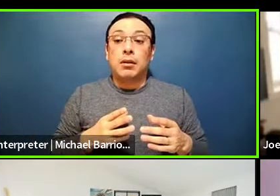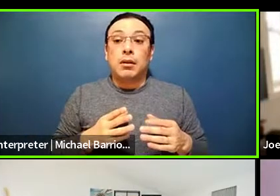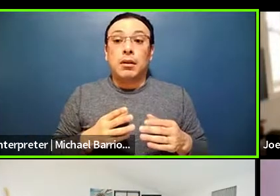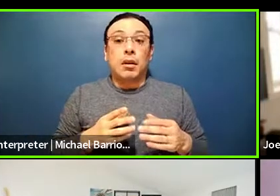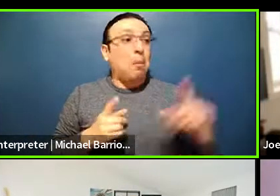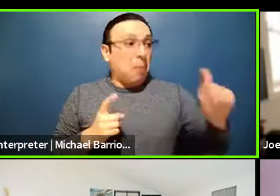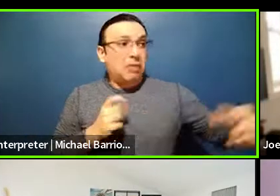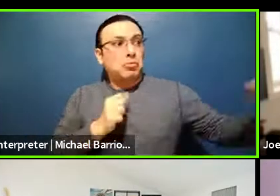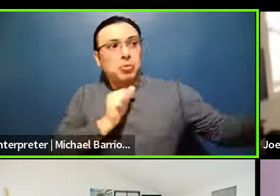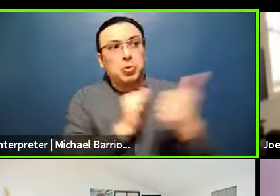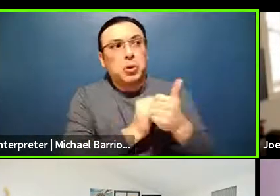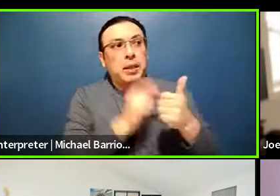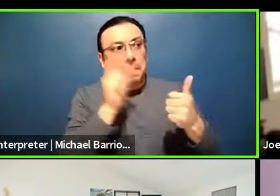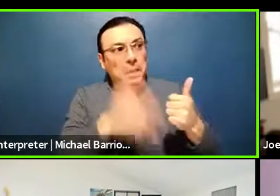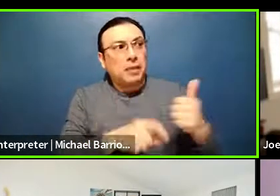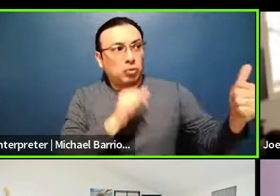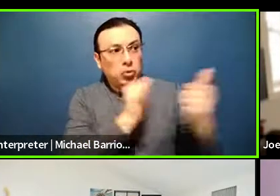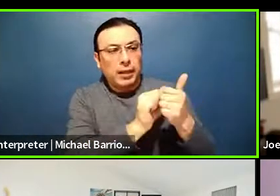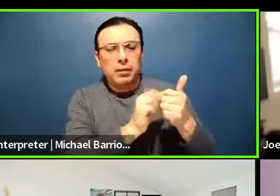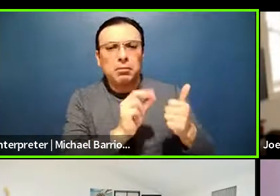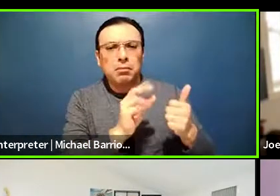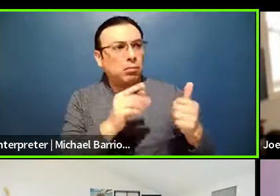on in terms of organizing work.